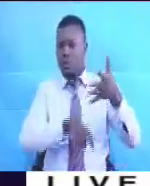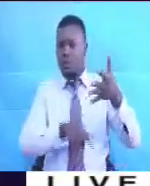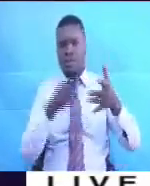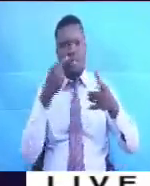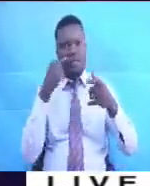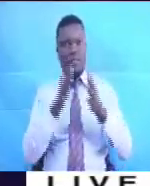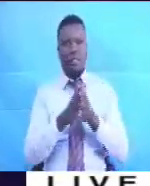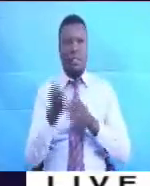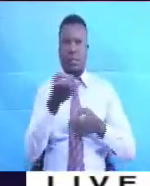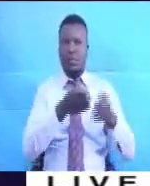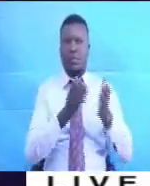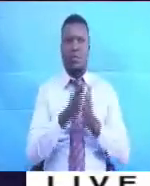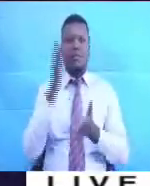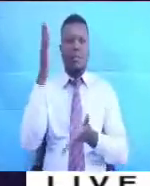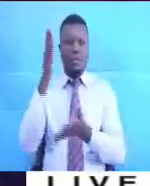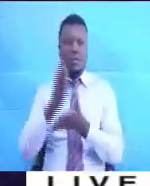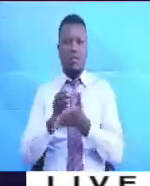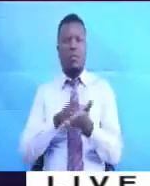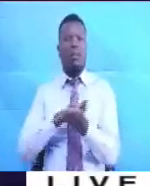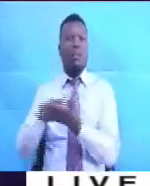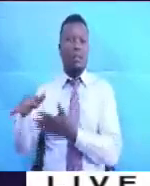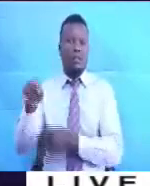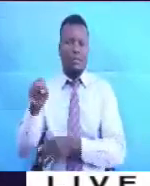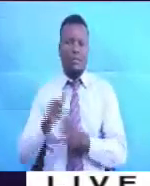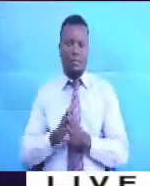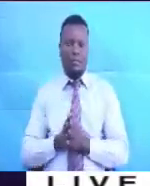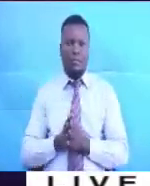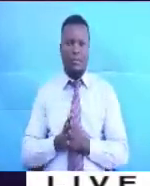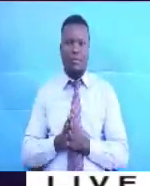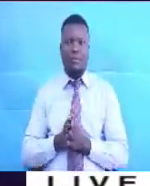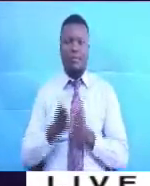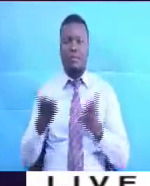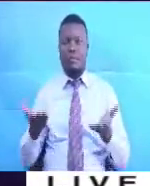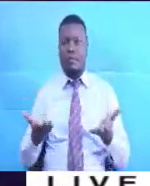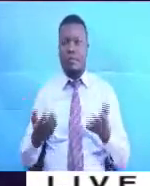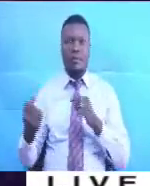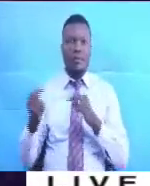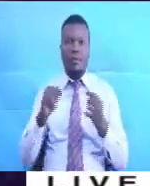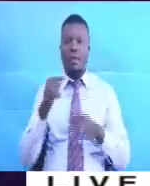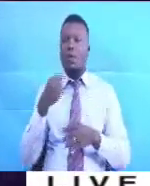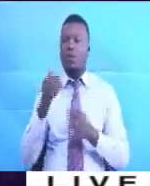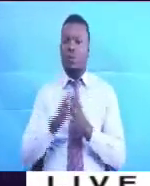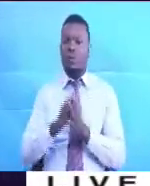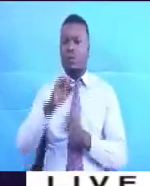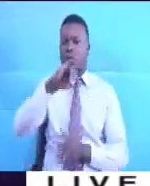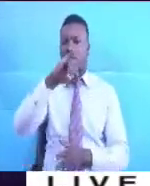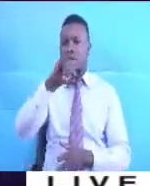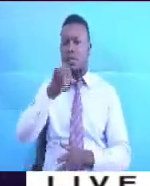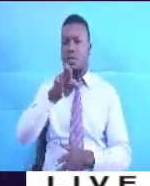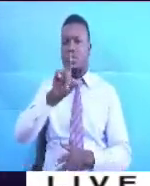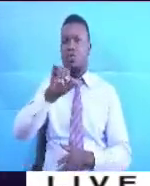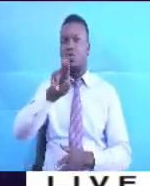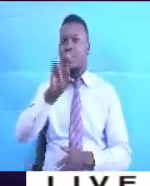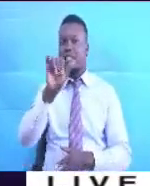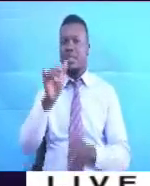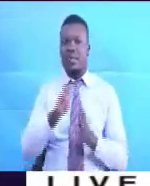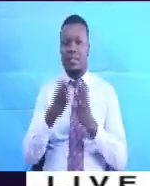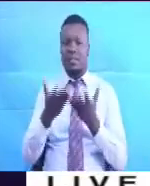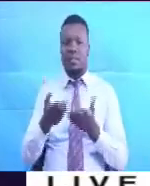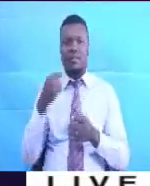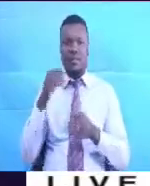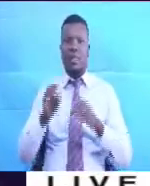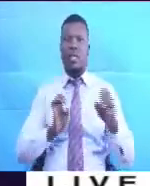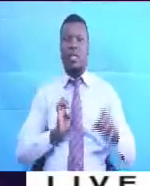avoid unnecessary expenditure. This call has been made by Julius Mukunda, the Executive Director of